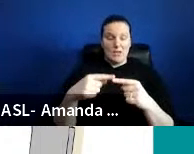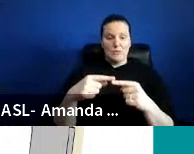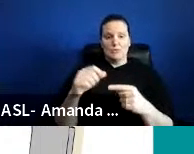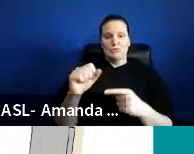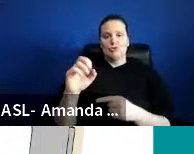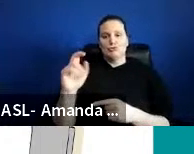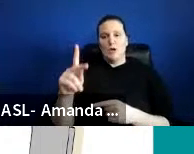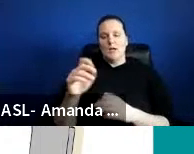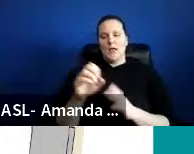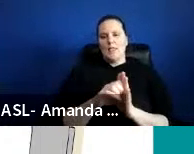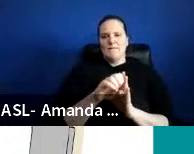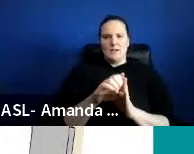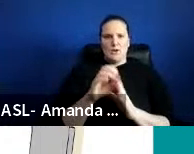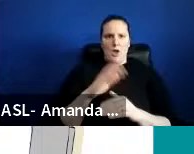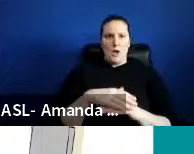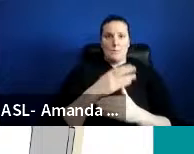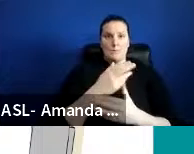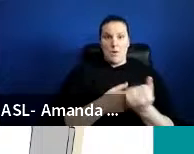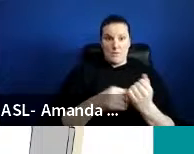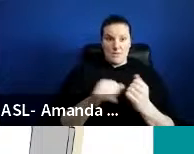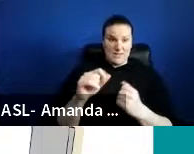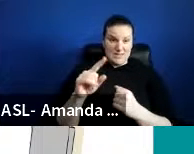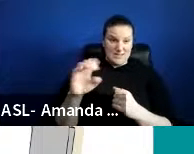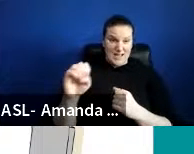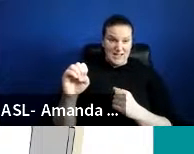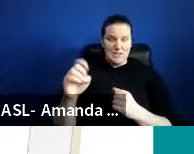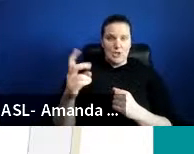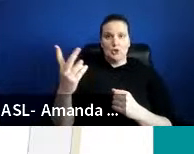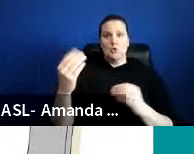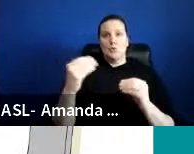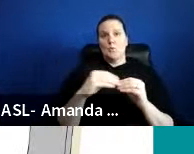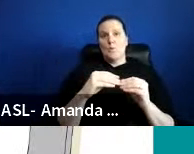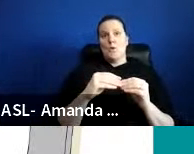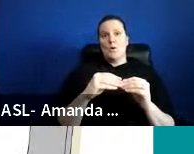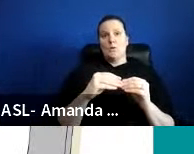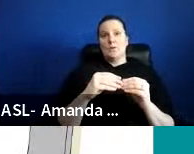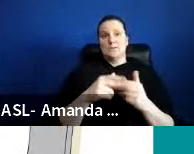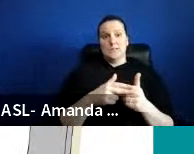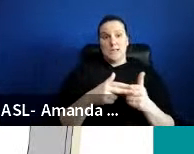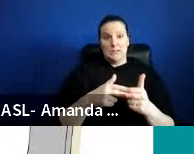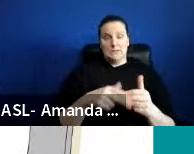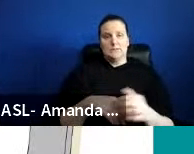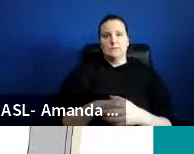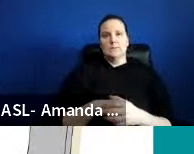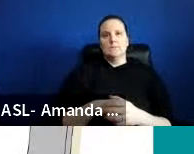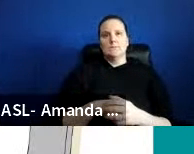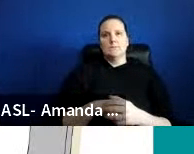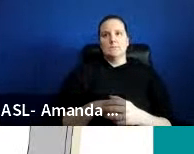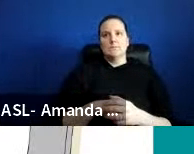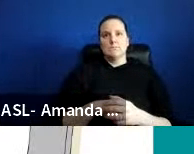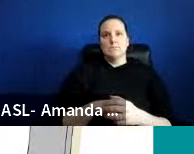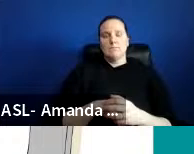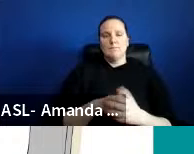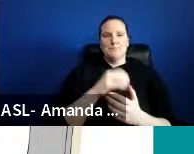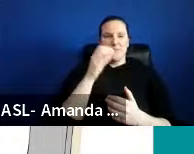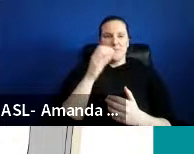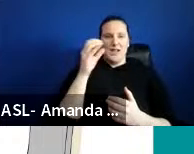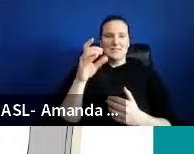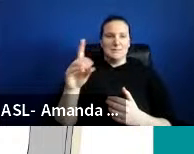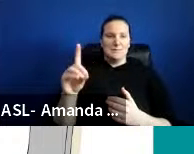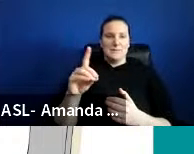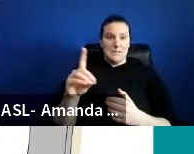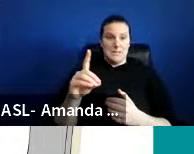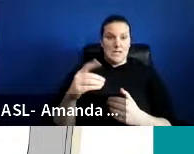sides of Tomahawk. And then 2 more slides. And then on concept D,